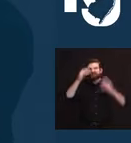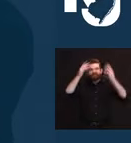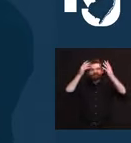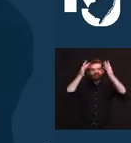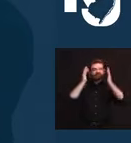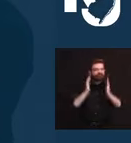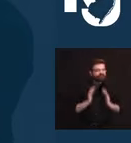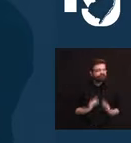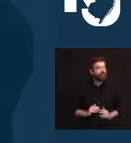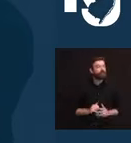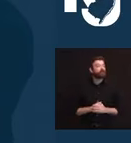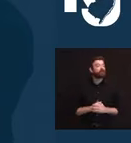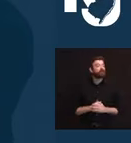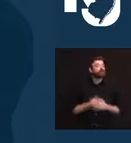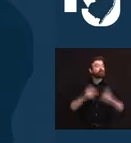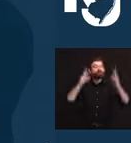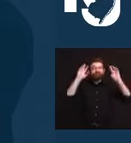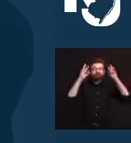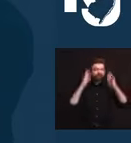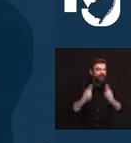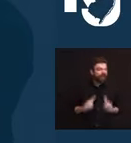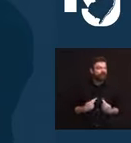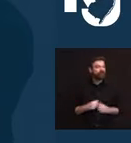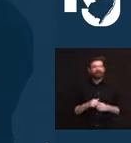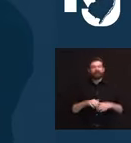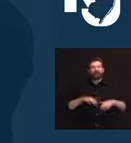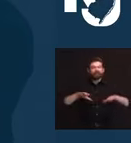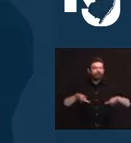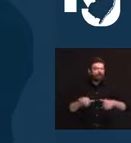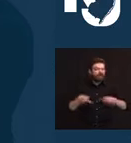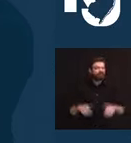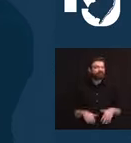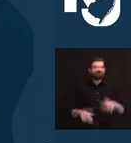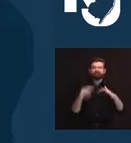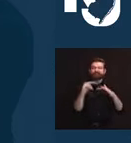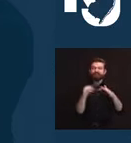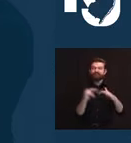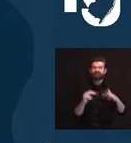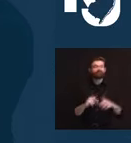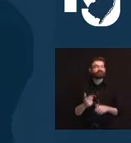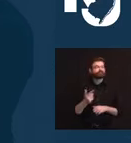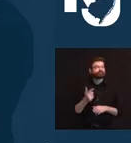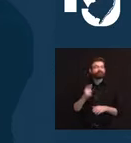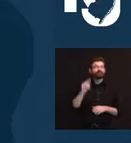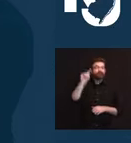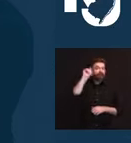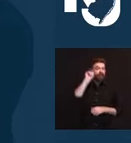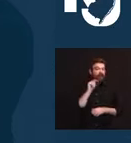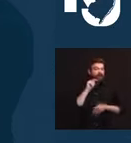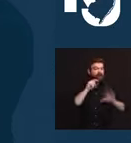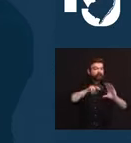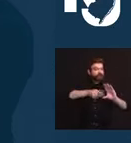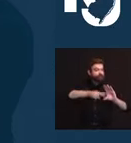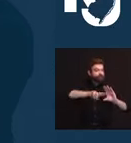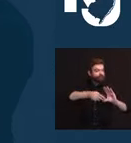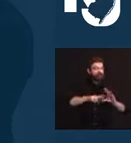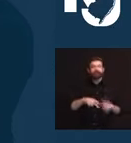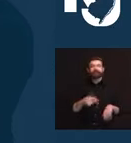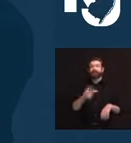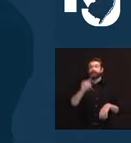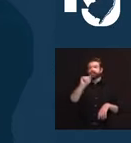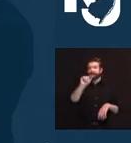salons, tanning salons, and tattoo parlors. Simultaneous with this order, the Division of